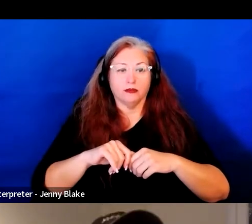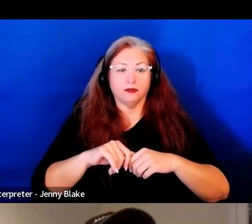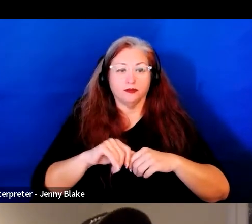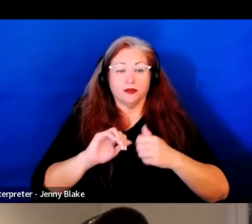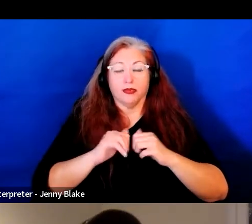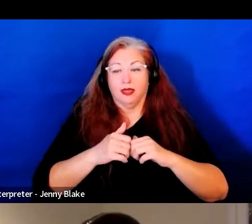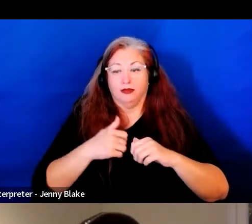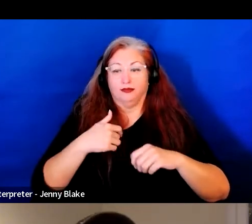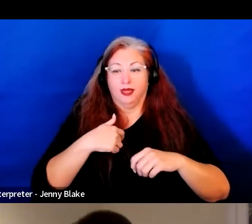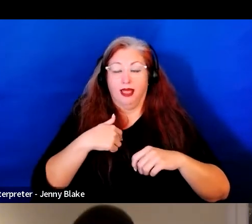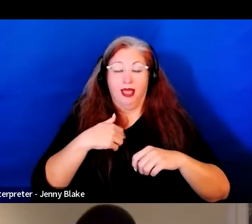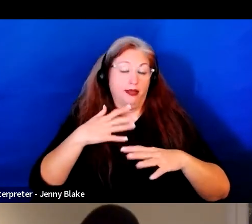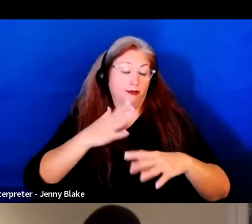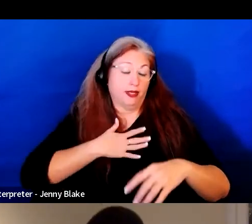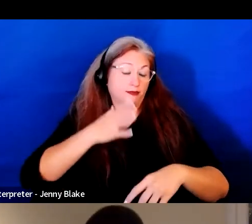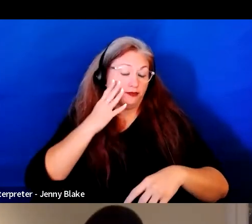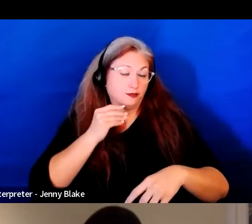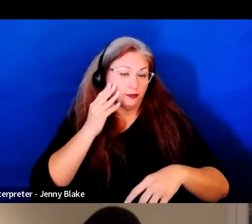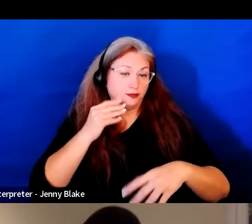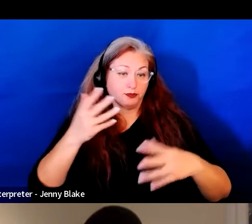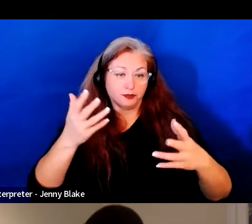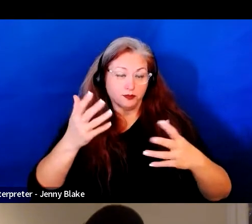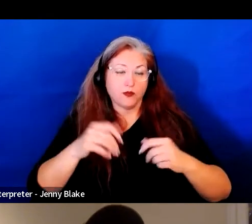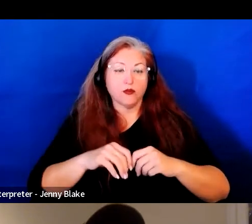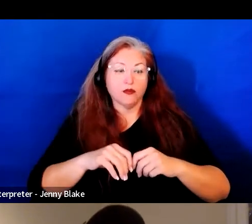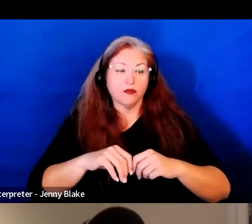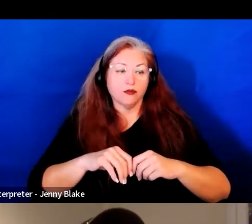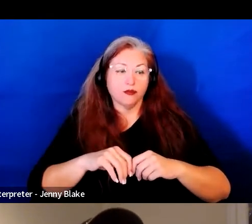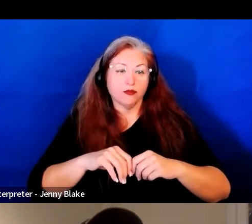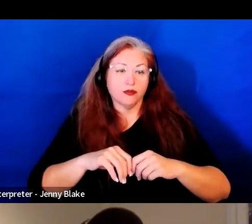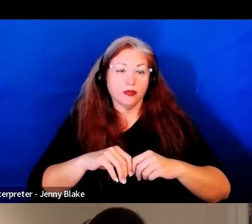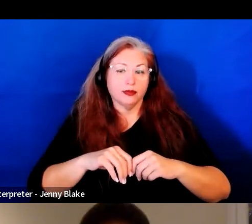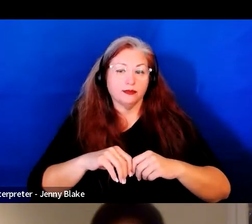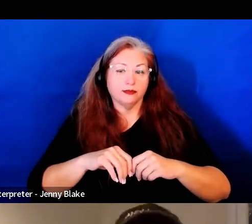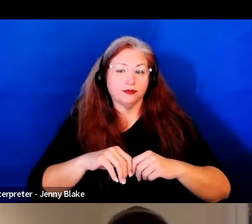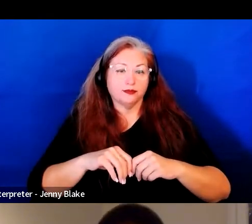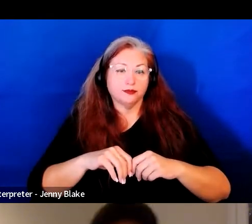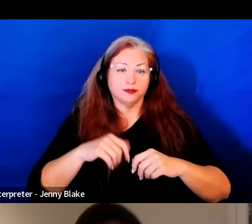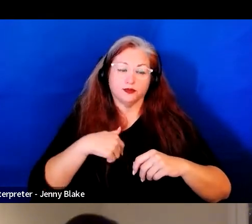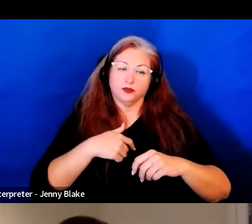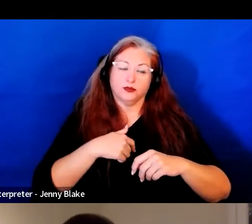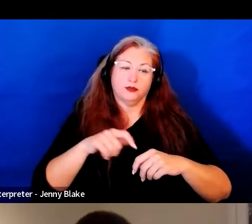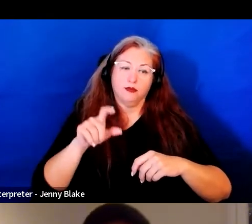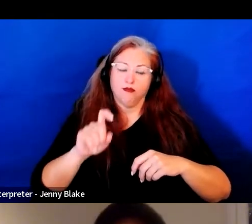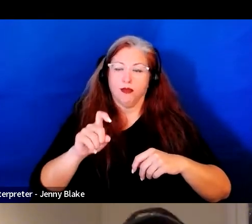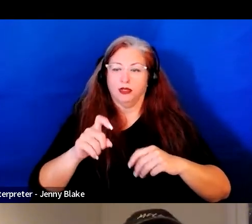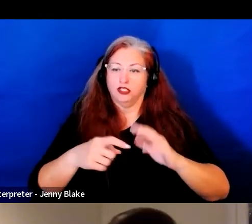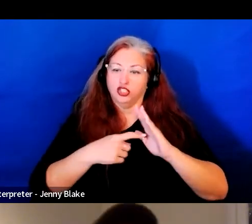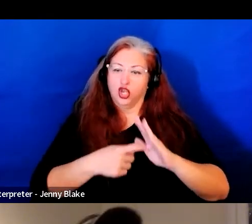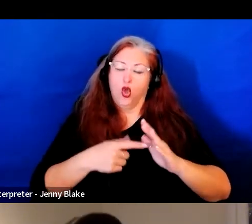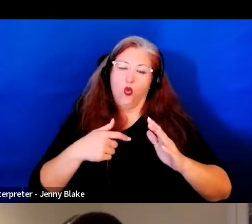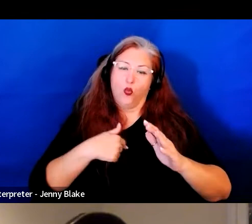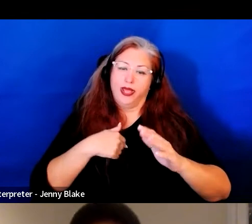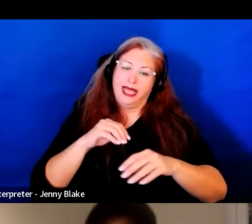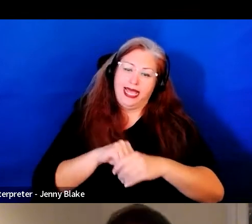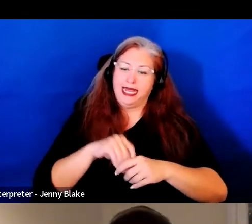way that I've kind of experienced it is that it's, the sense that, we have to show that we're in touch, and we have to show that we're